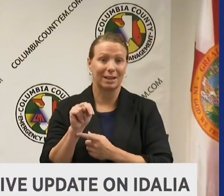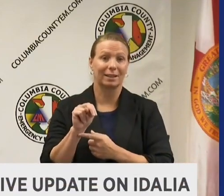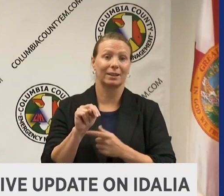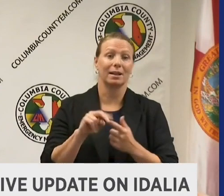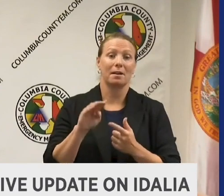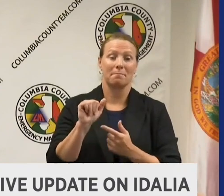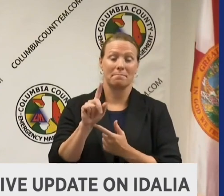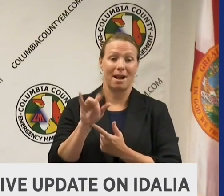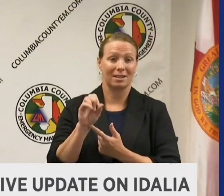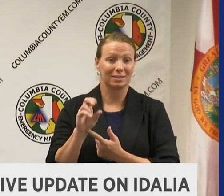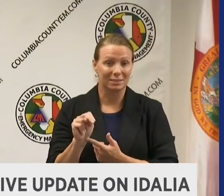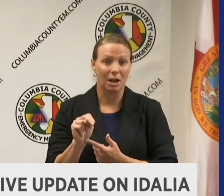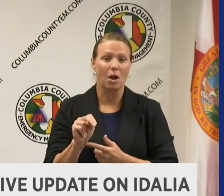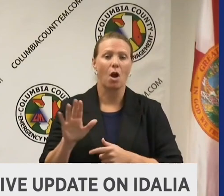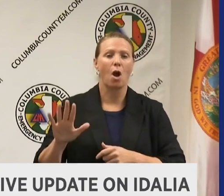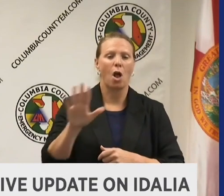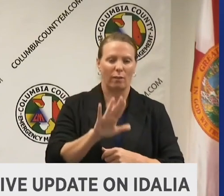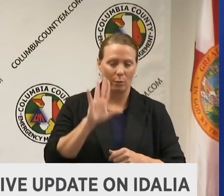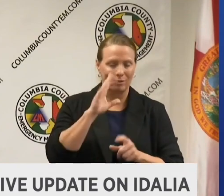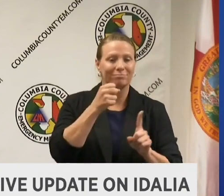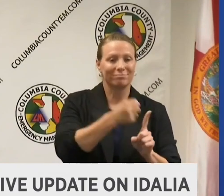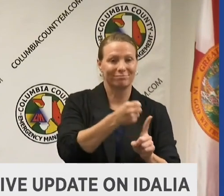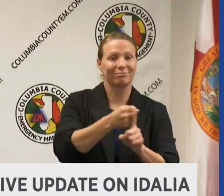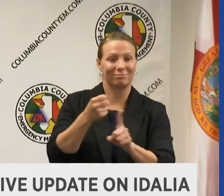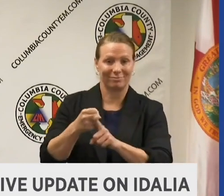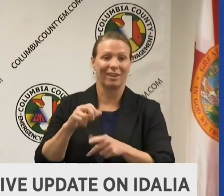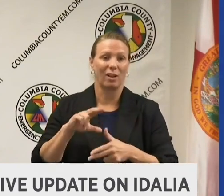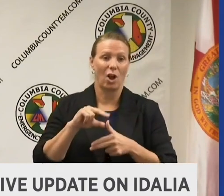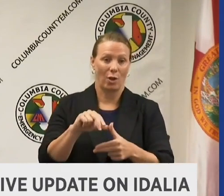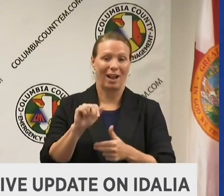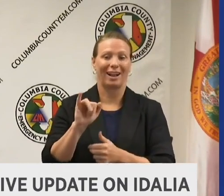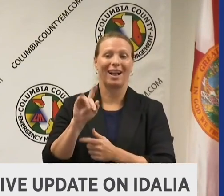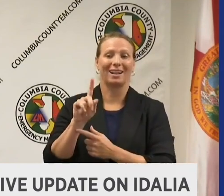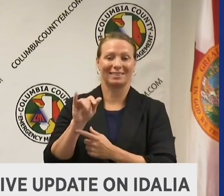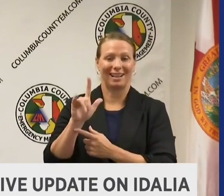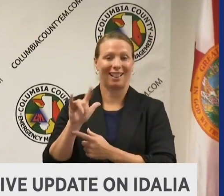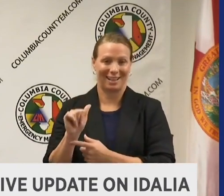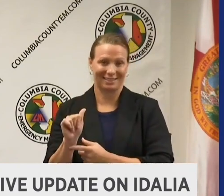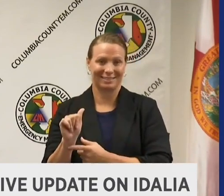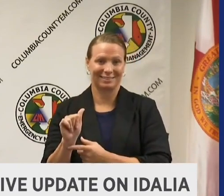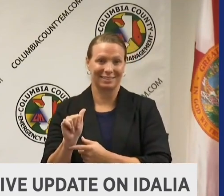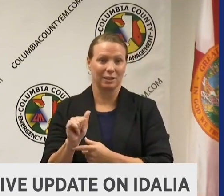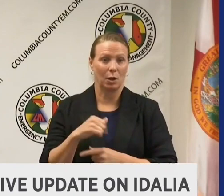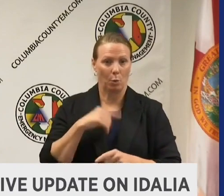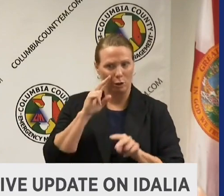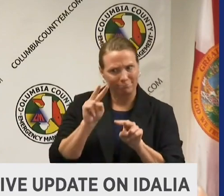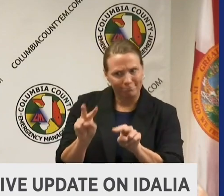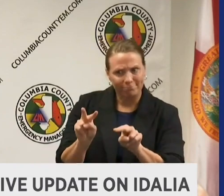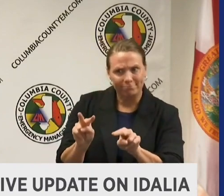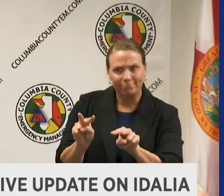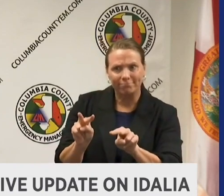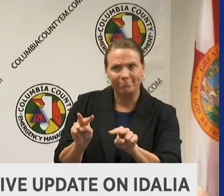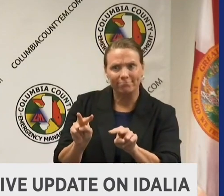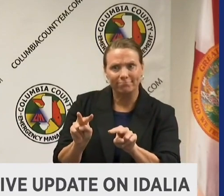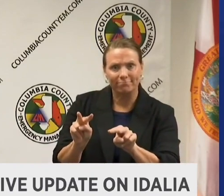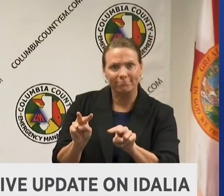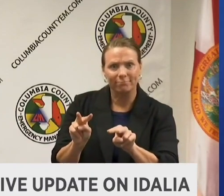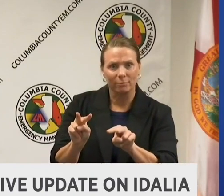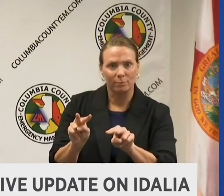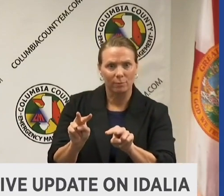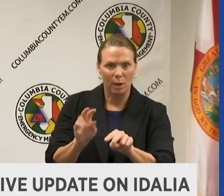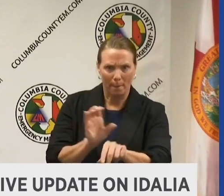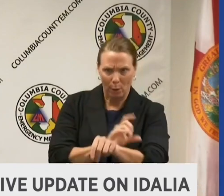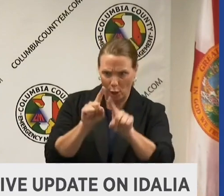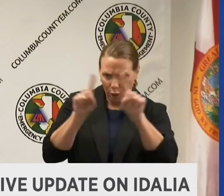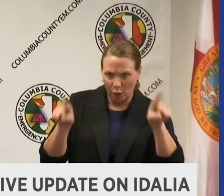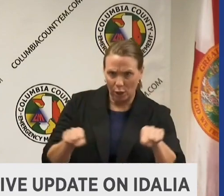counties are going to be affected by Hurricane Idalia. We are monitoring some of these computer models. You